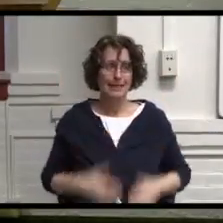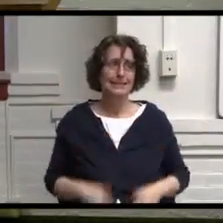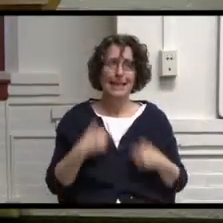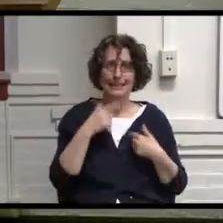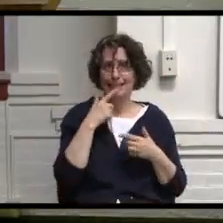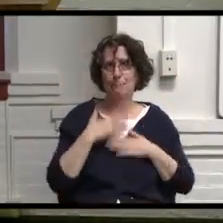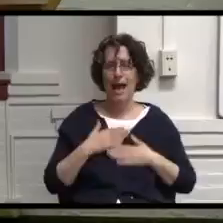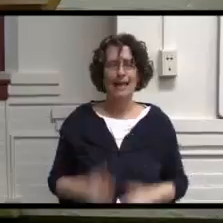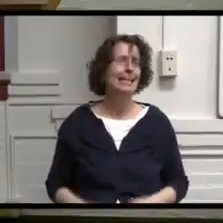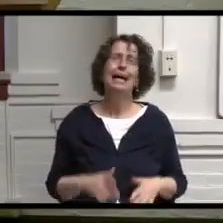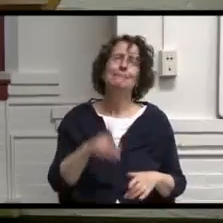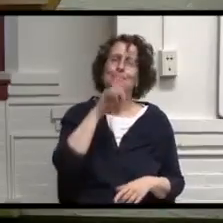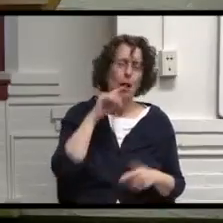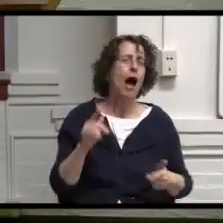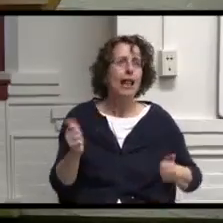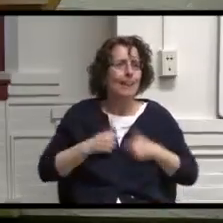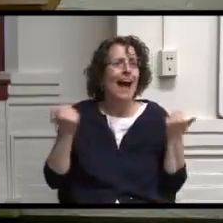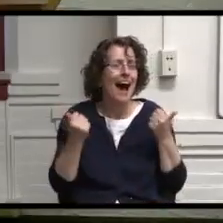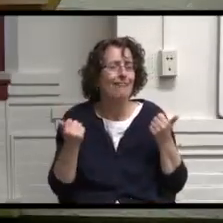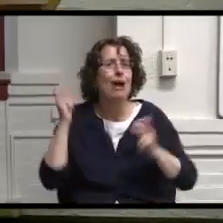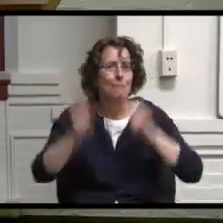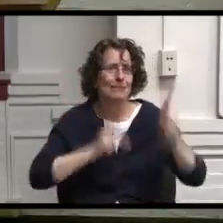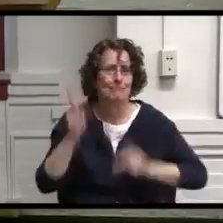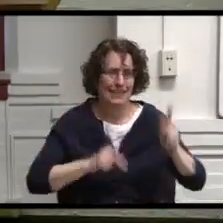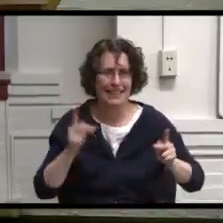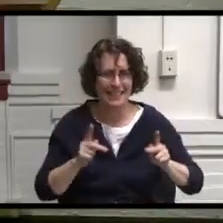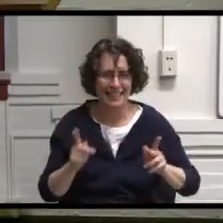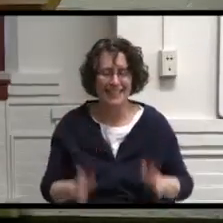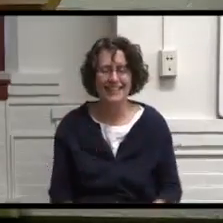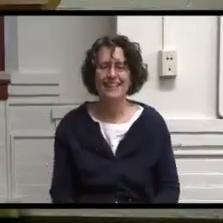should I? If you can get 5 individuals.